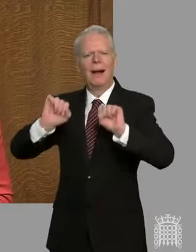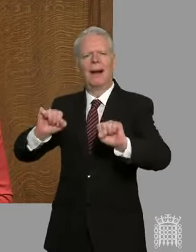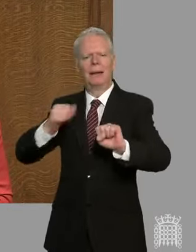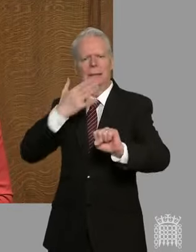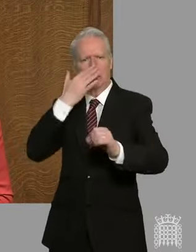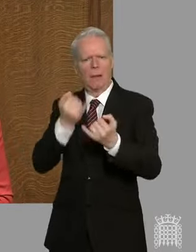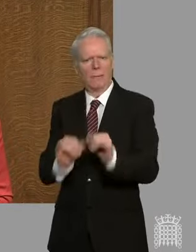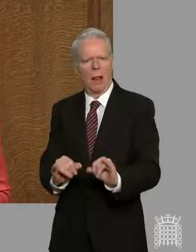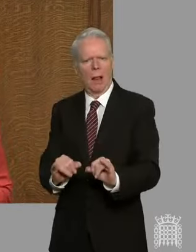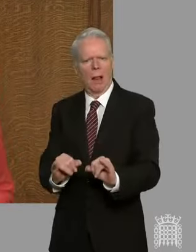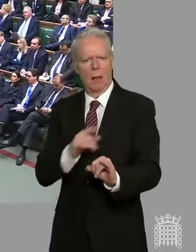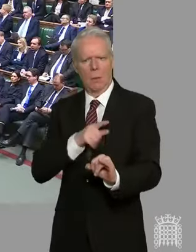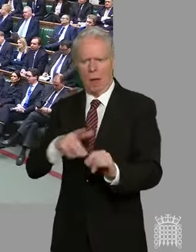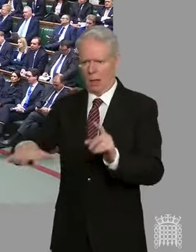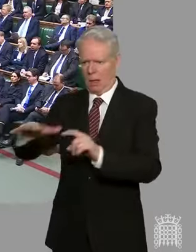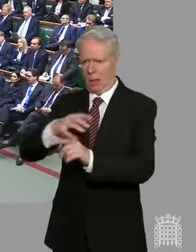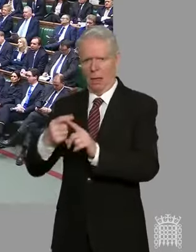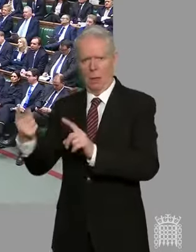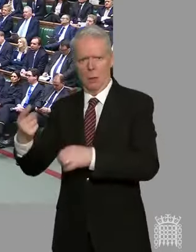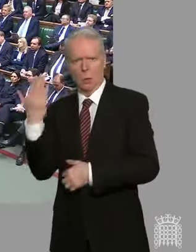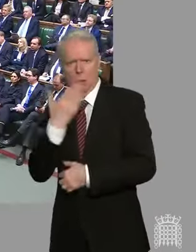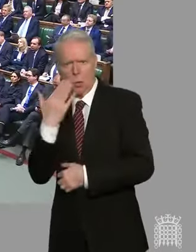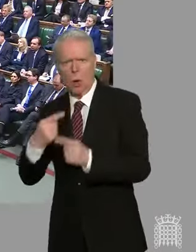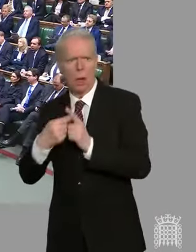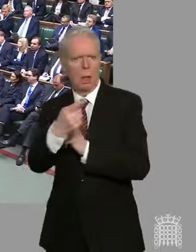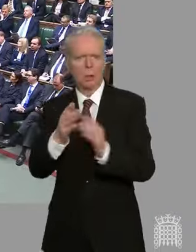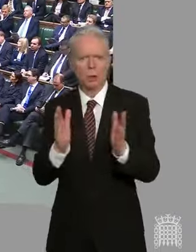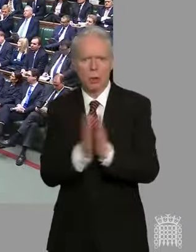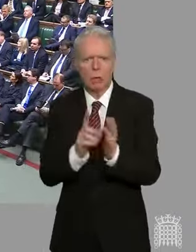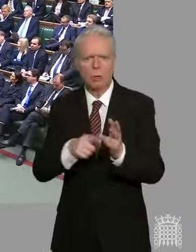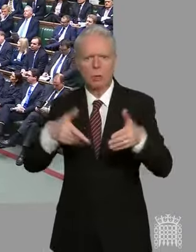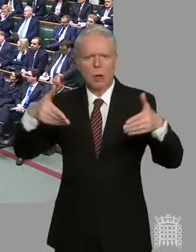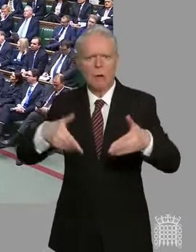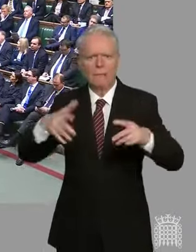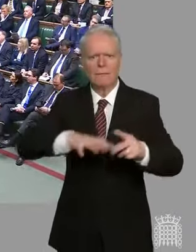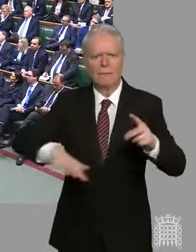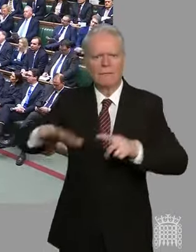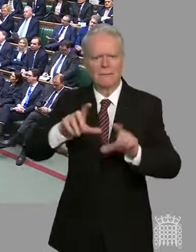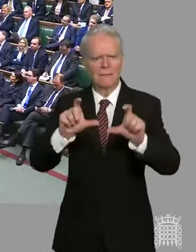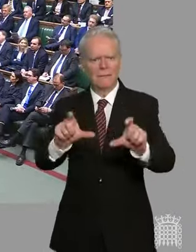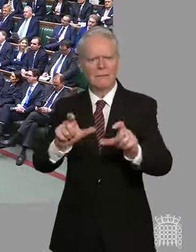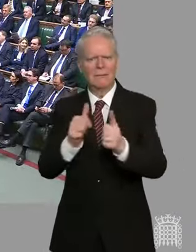for inappropriate development? Prime Minister. Well, Mr.